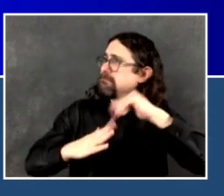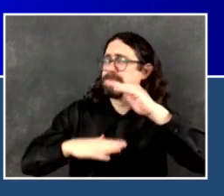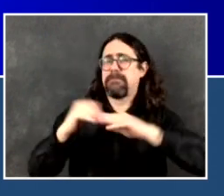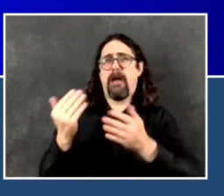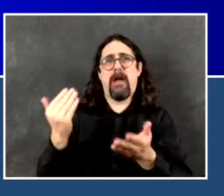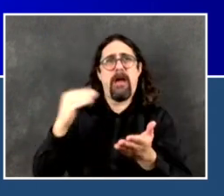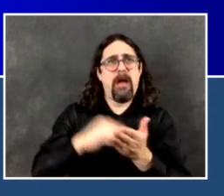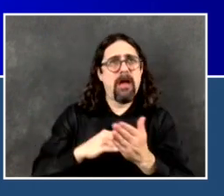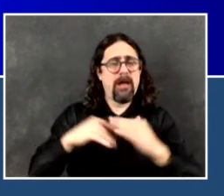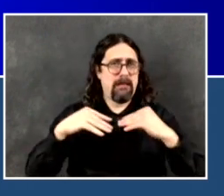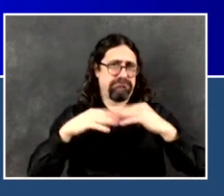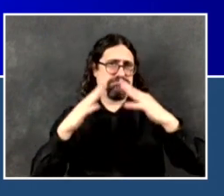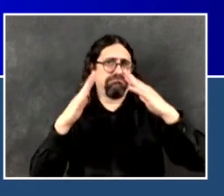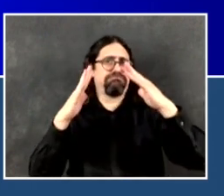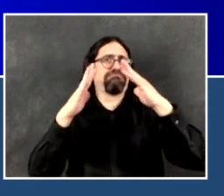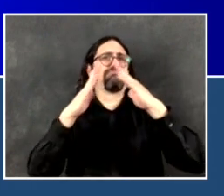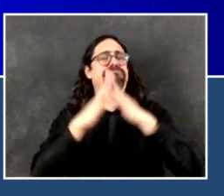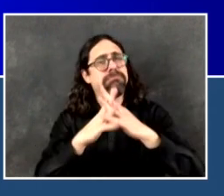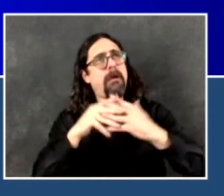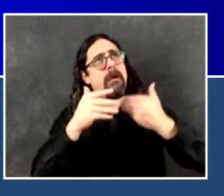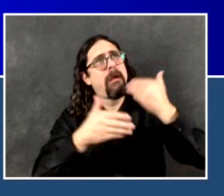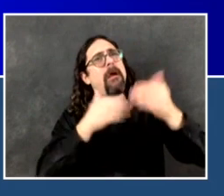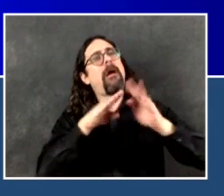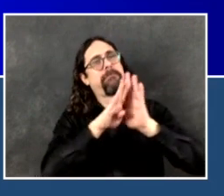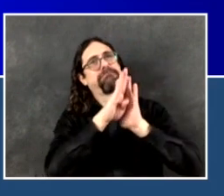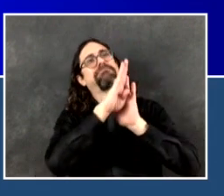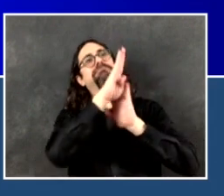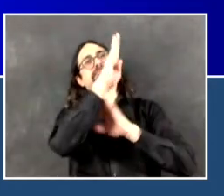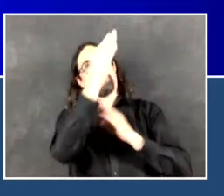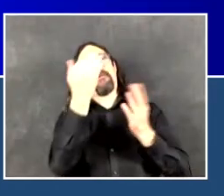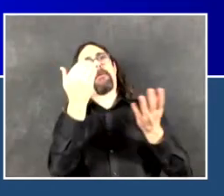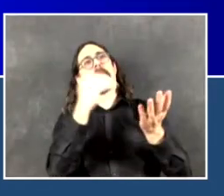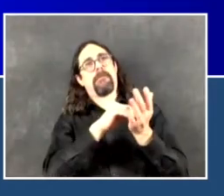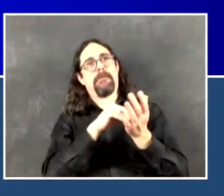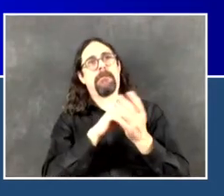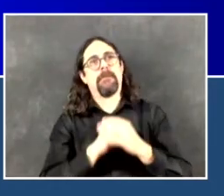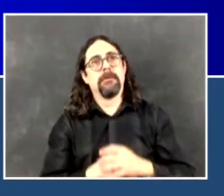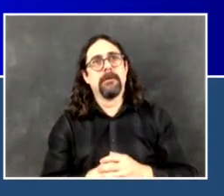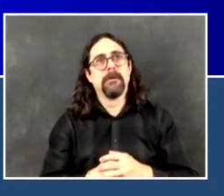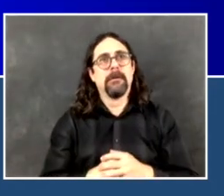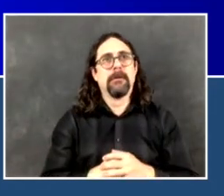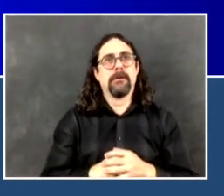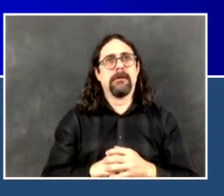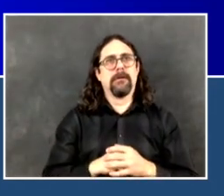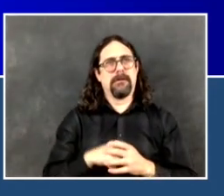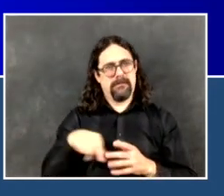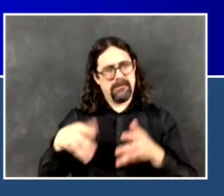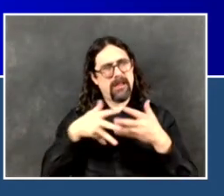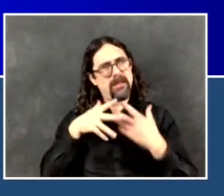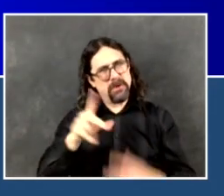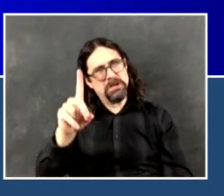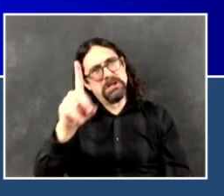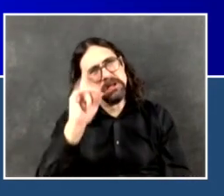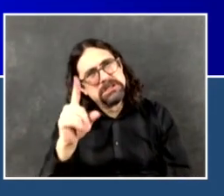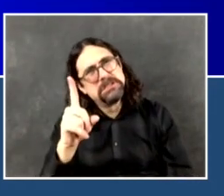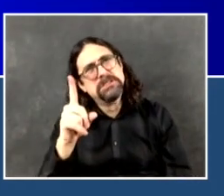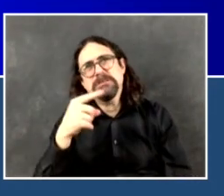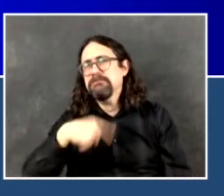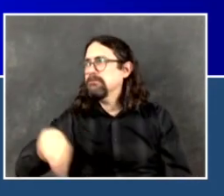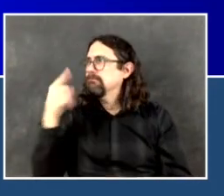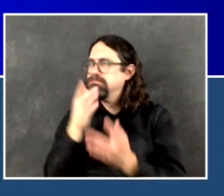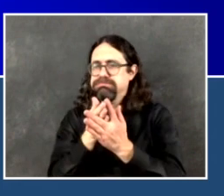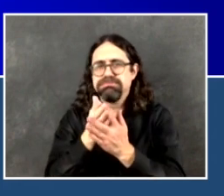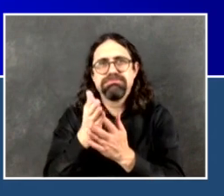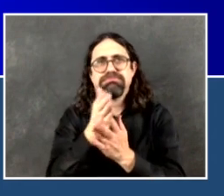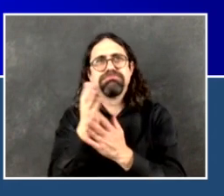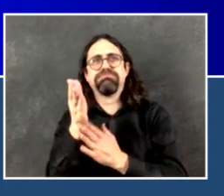how our nation fought back through the Great Depression, it was very much through the leadership of great New Yorkers like Franklin Delano